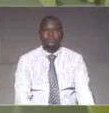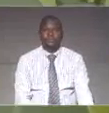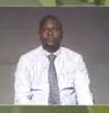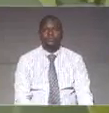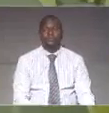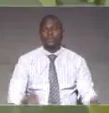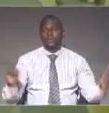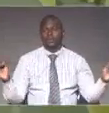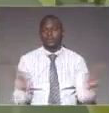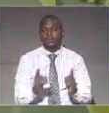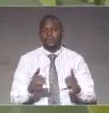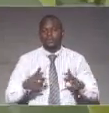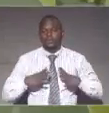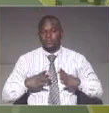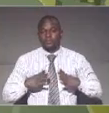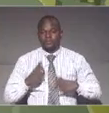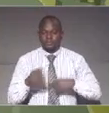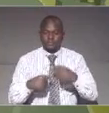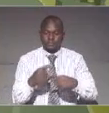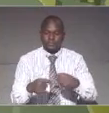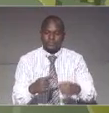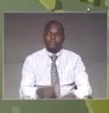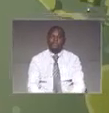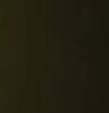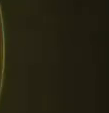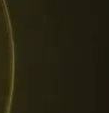And with that, we take a quick break. We return with more details.